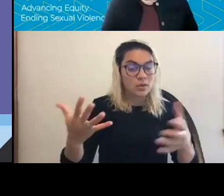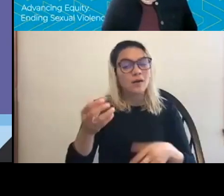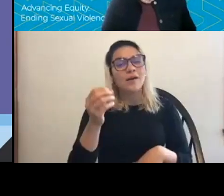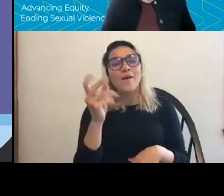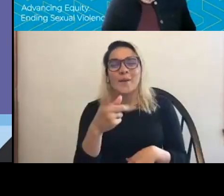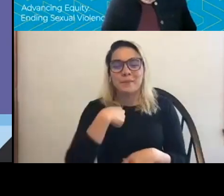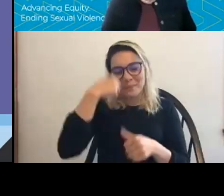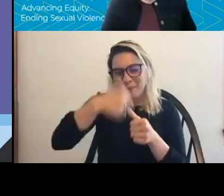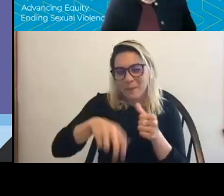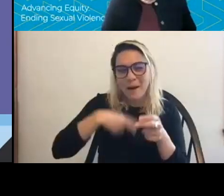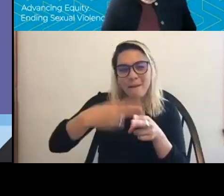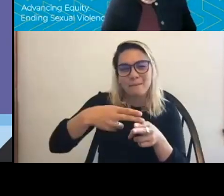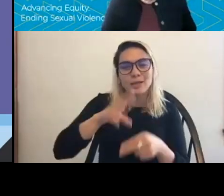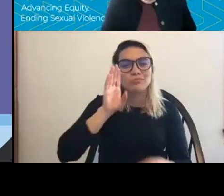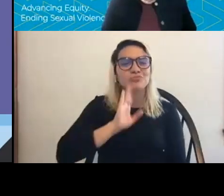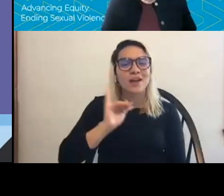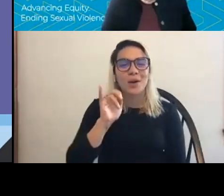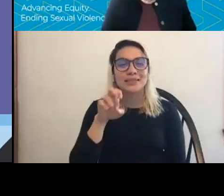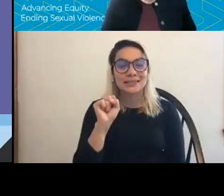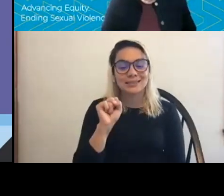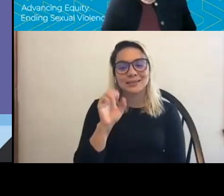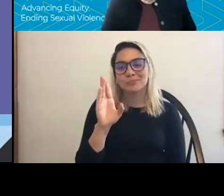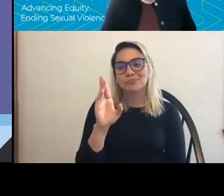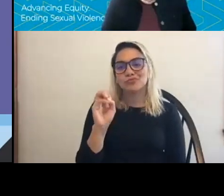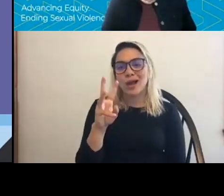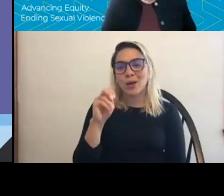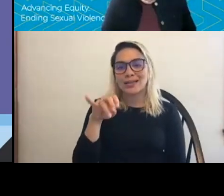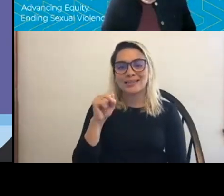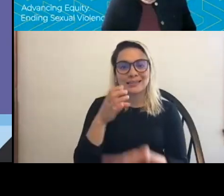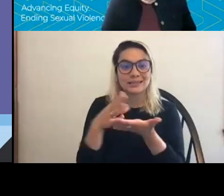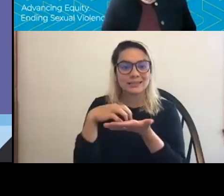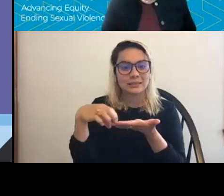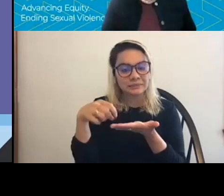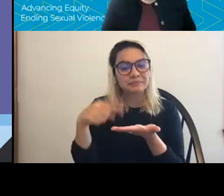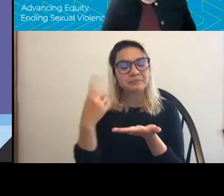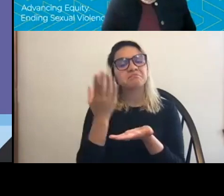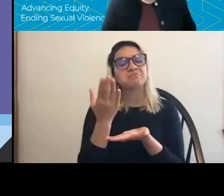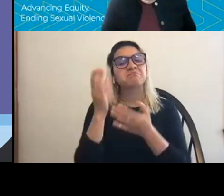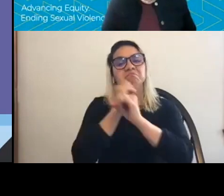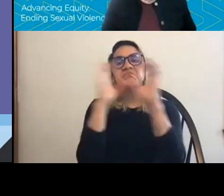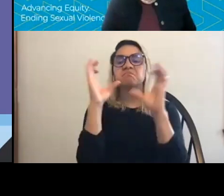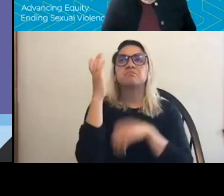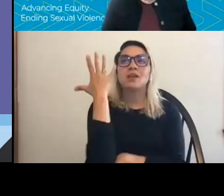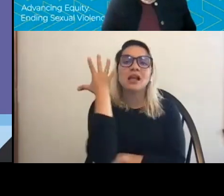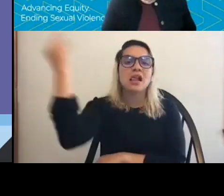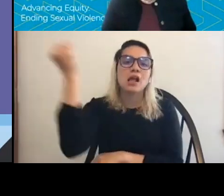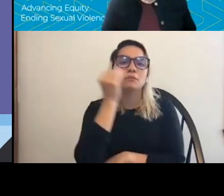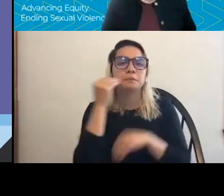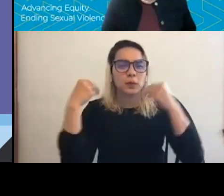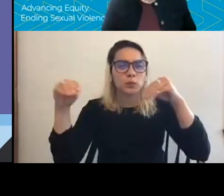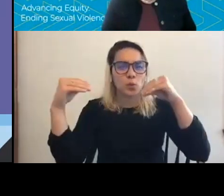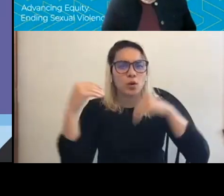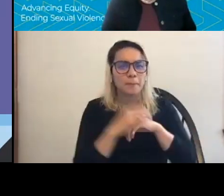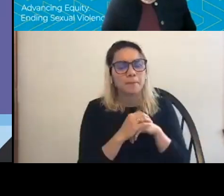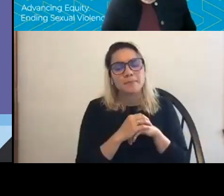second. I want you all to imagine that you are at your local grocery store, market,